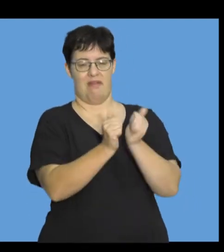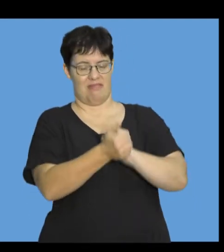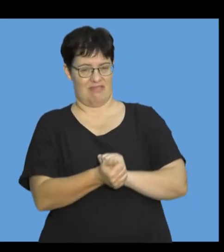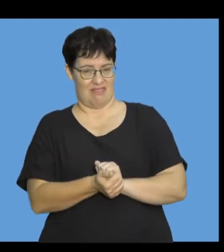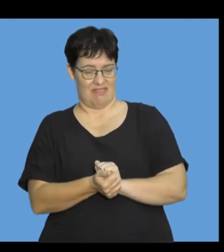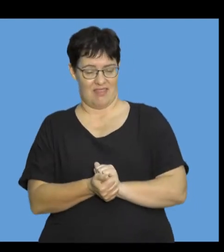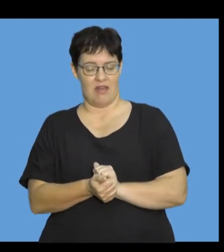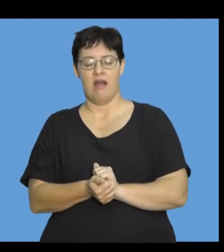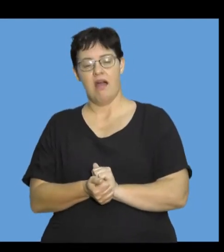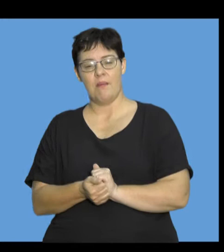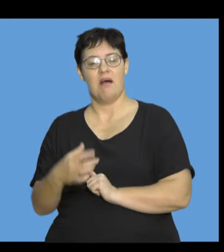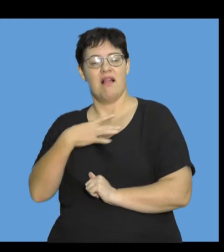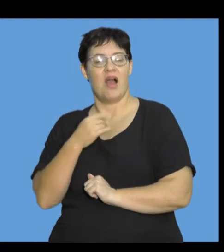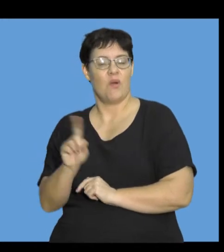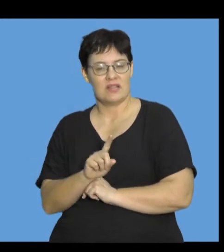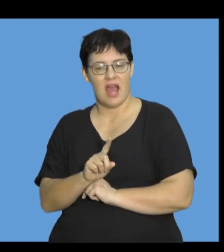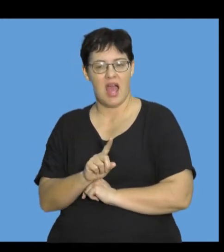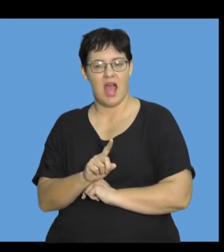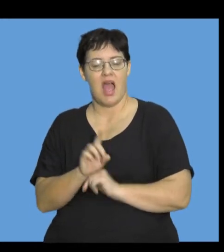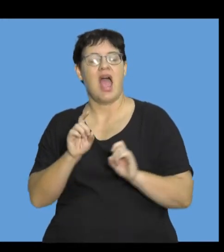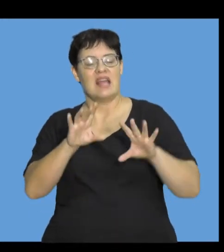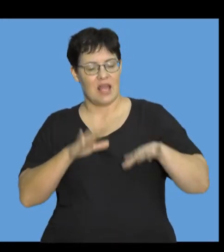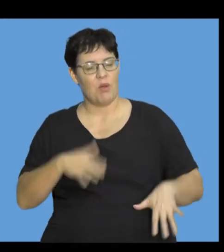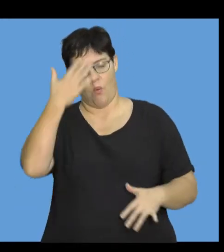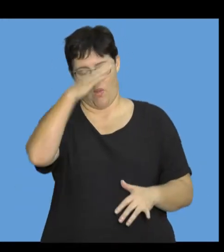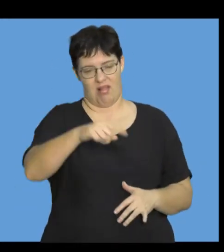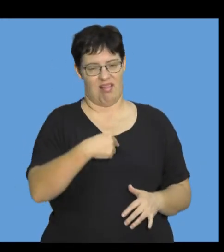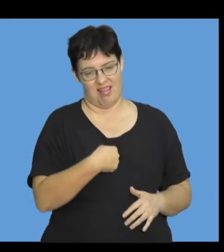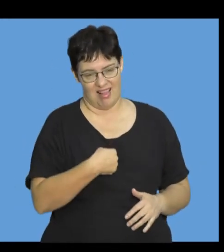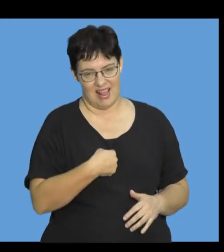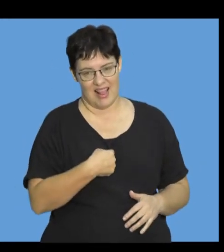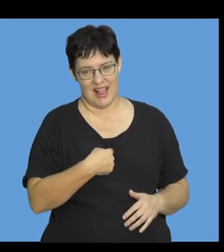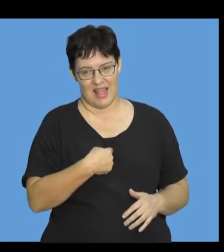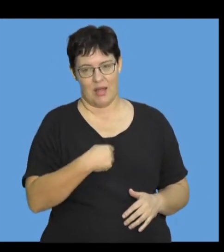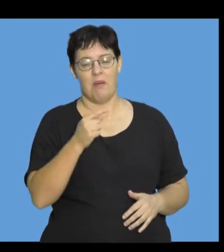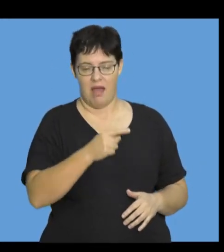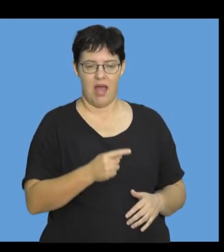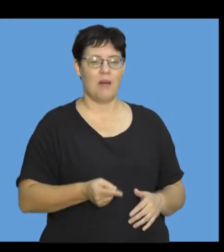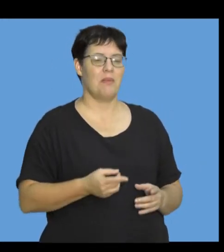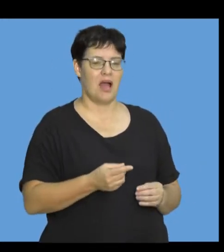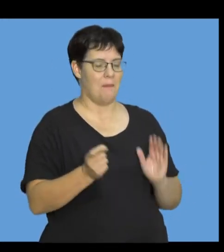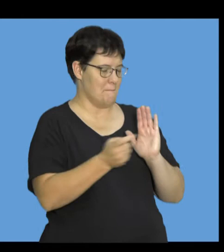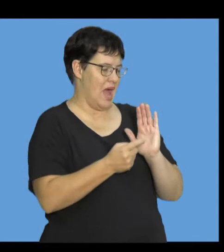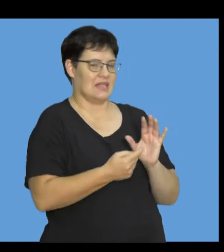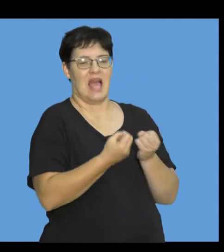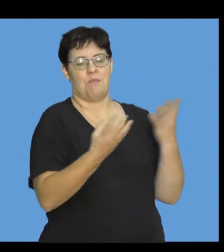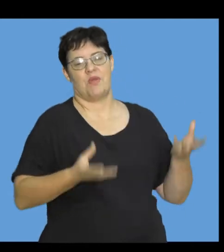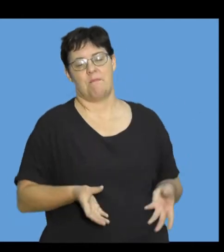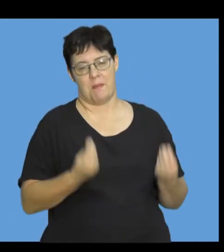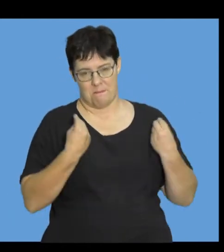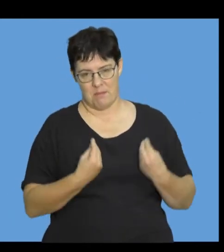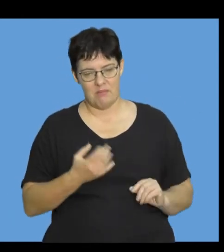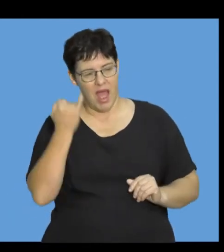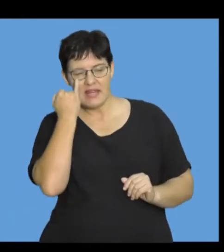I like coming out of the exam knowing exactly that I got this amount of marks, or rather I have